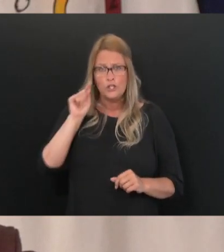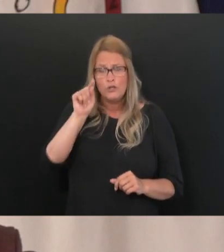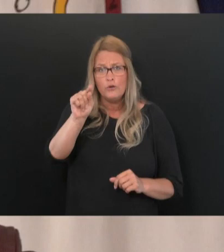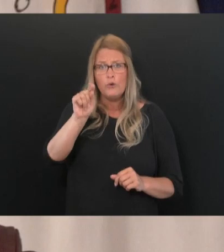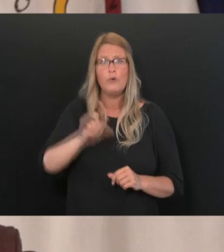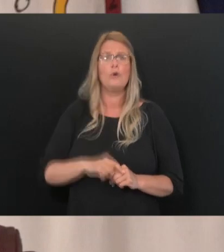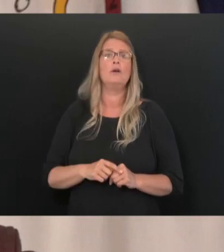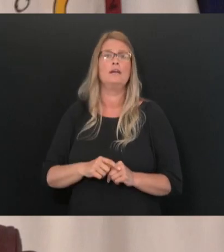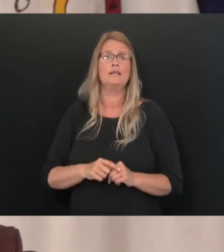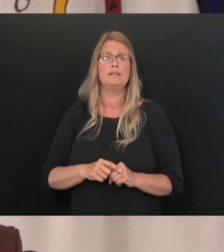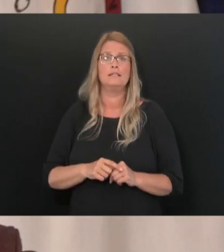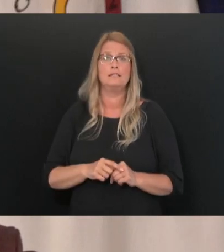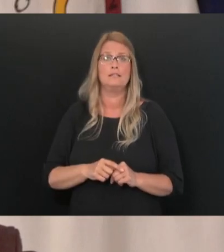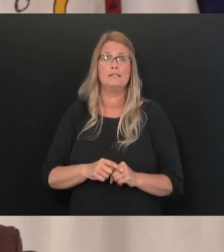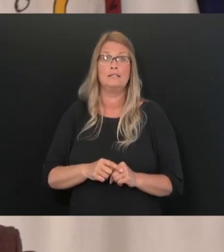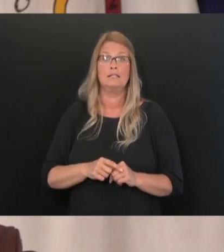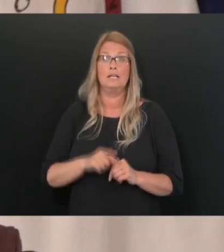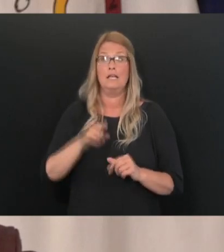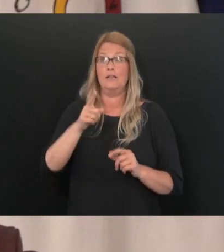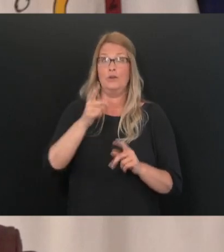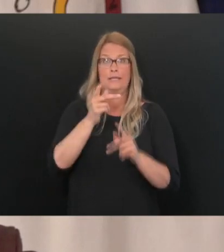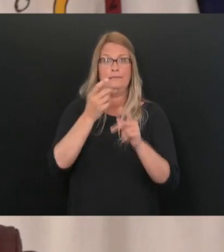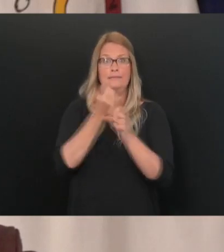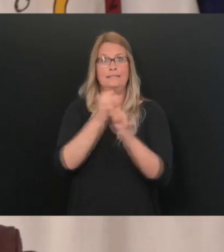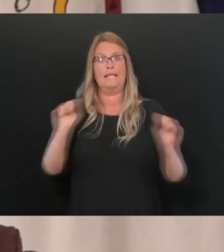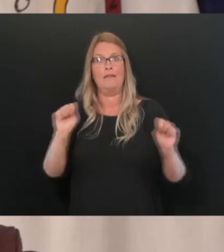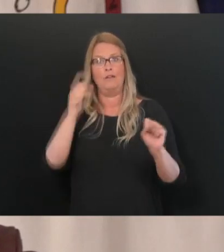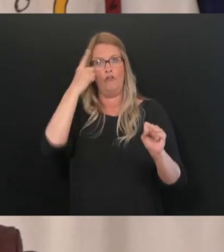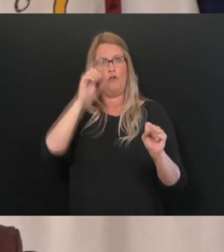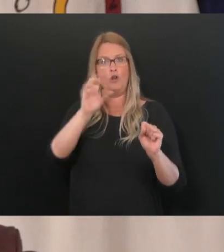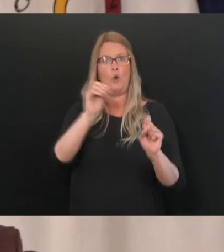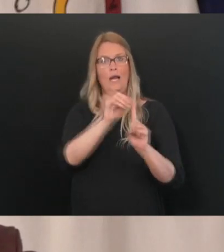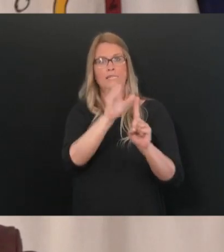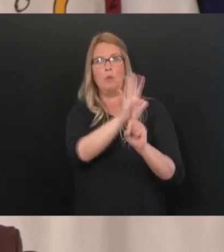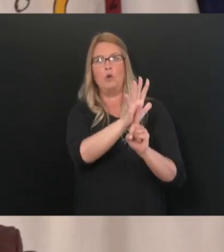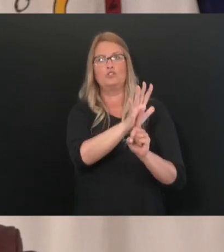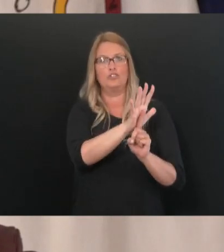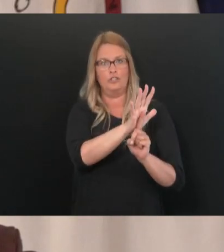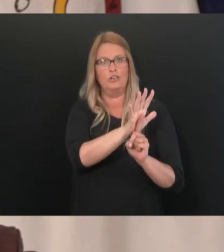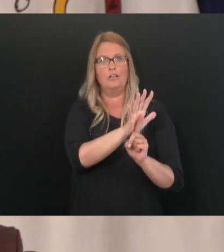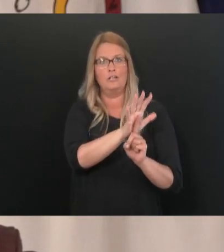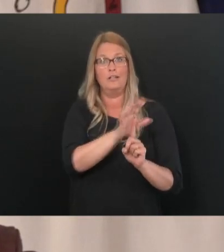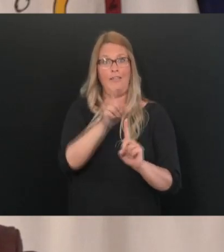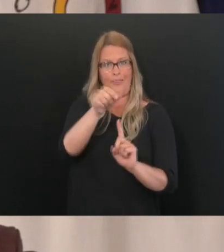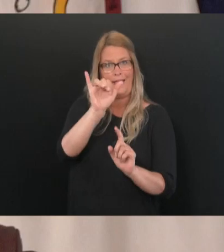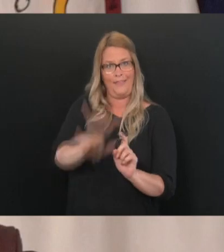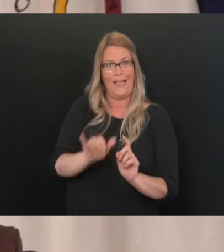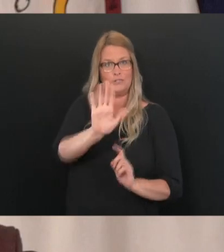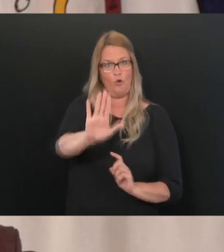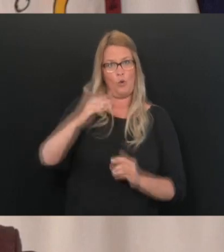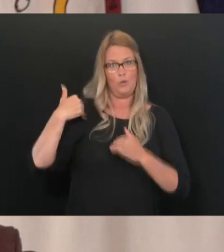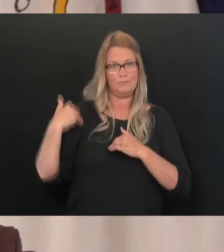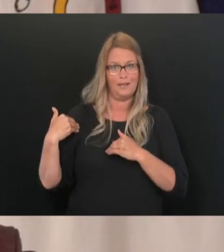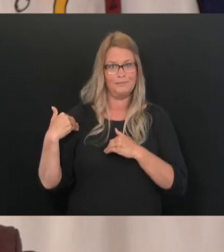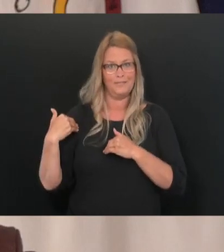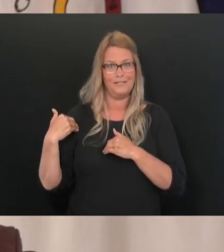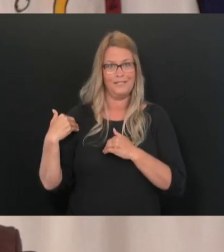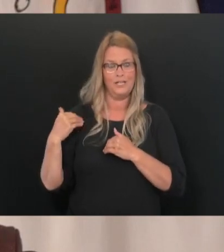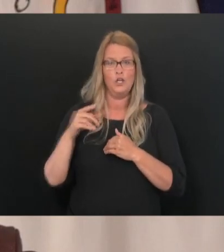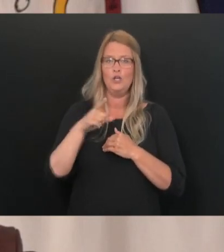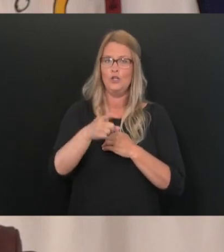You regulate your exposure on this disease. You make the